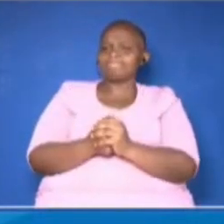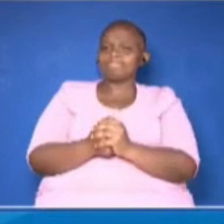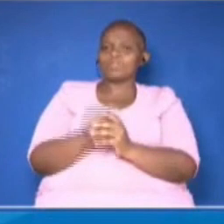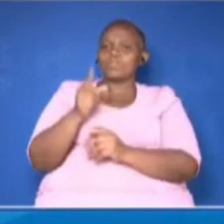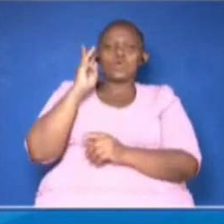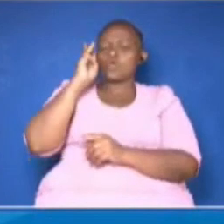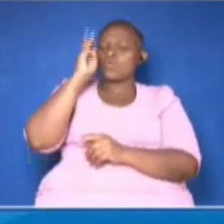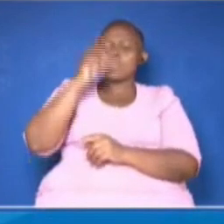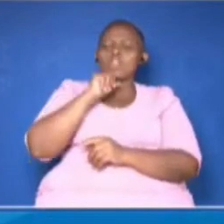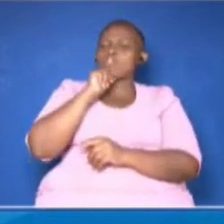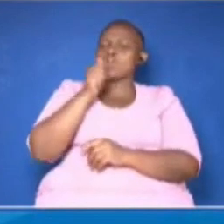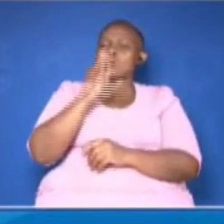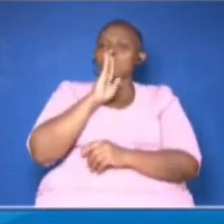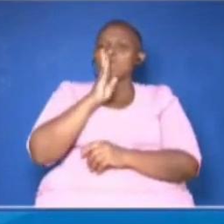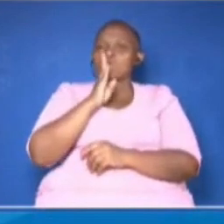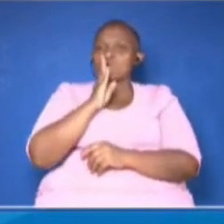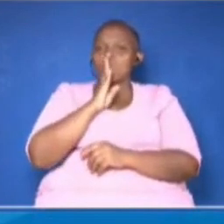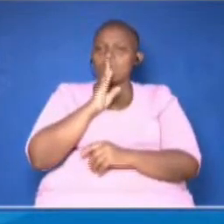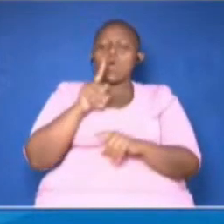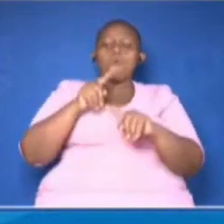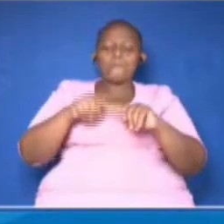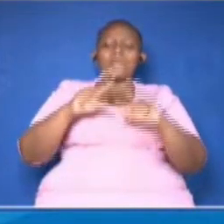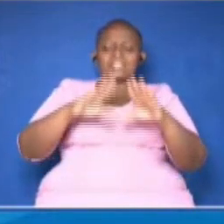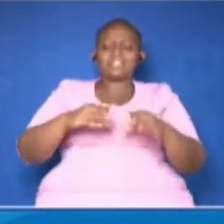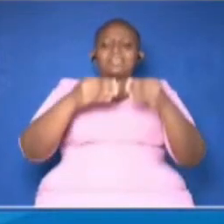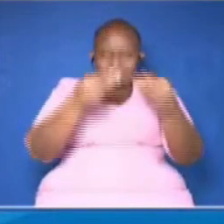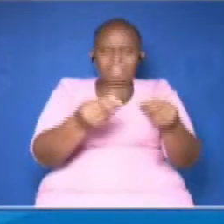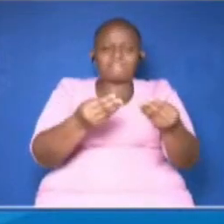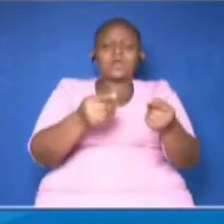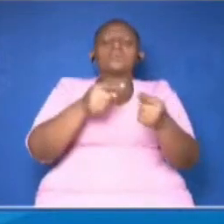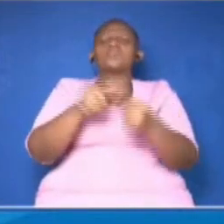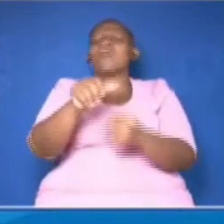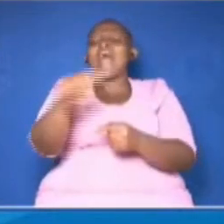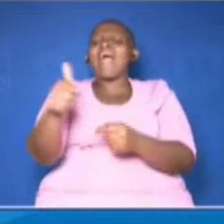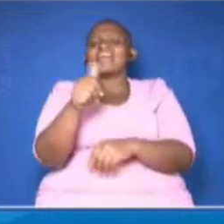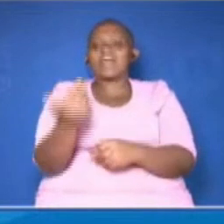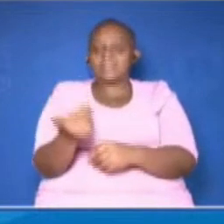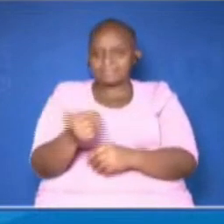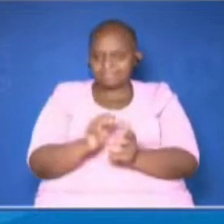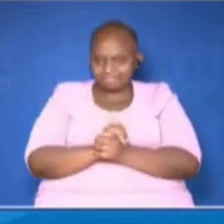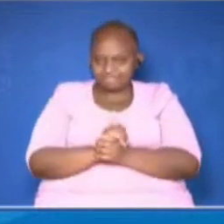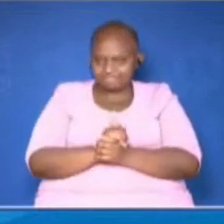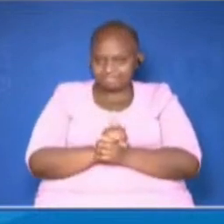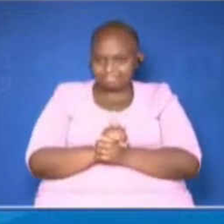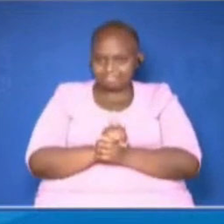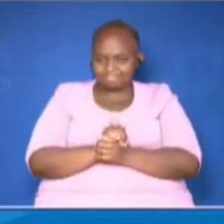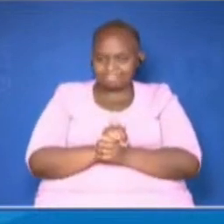you will not borrow, but you will lend to others.